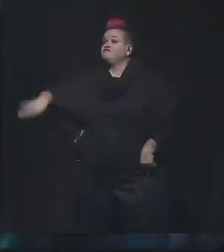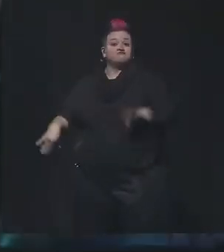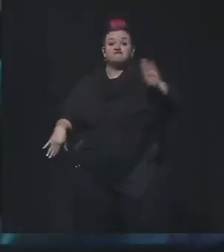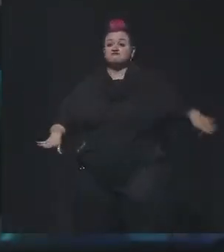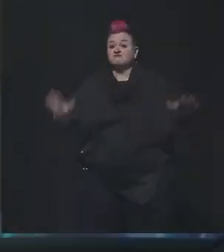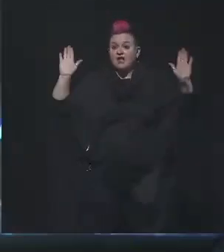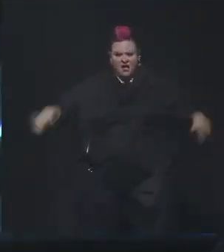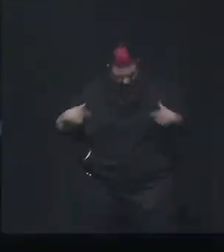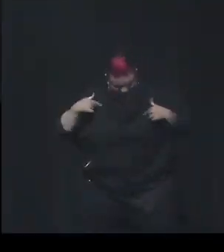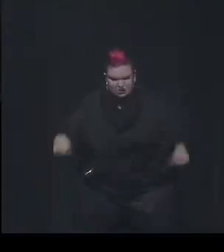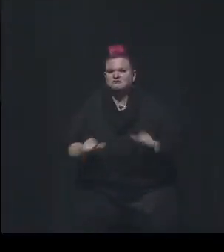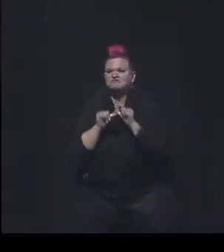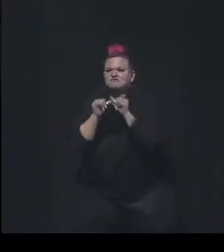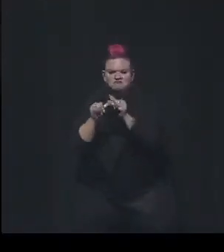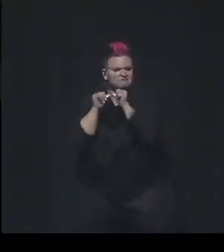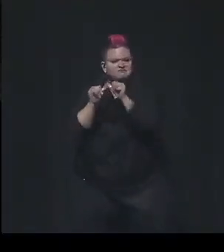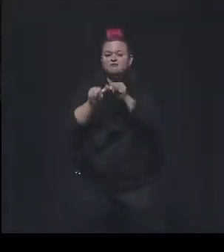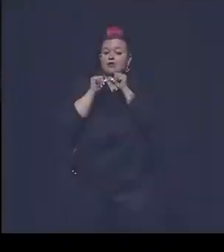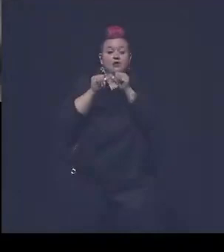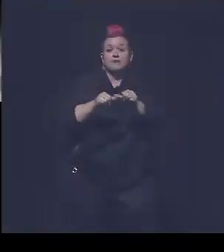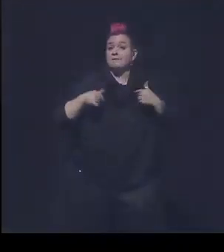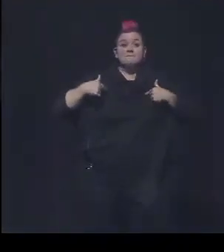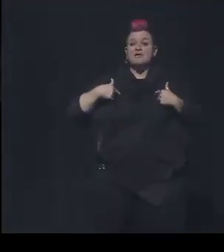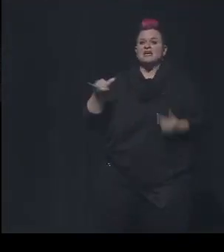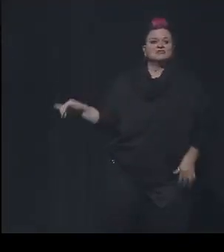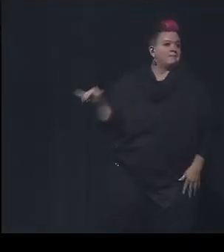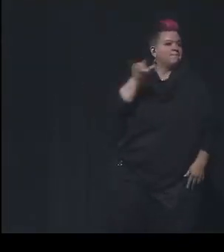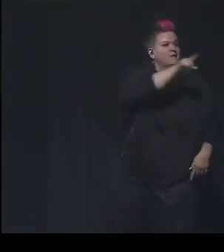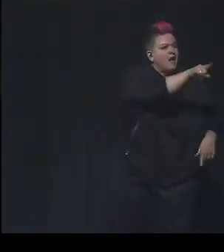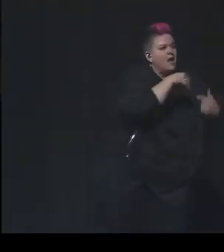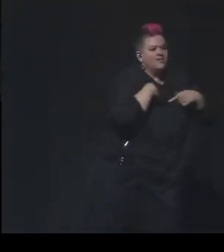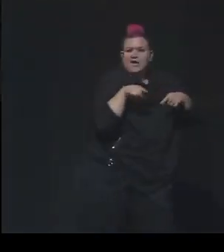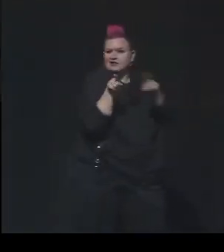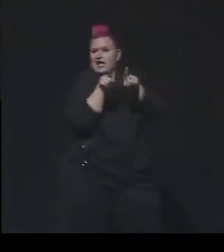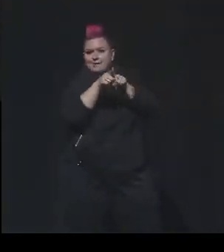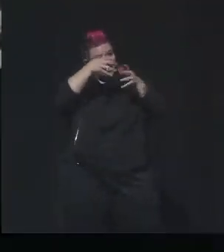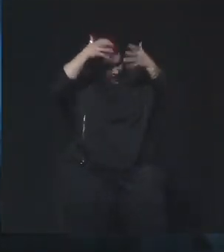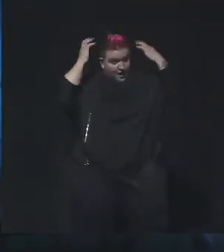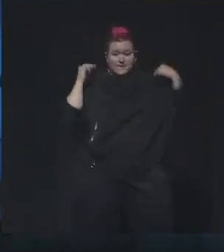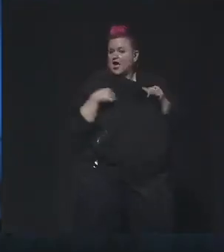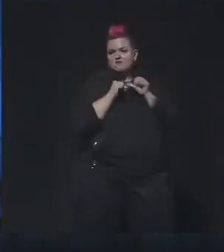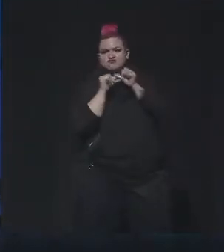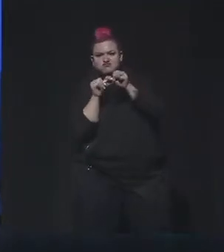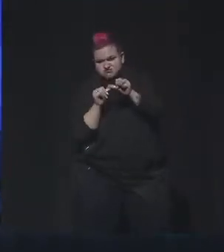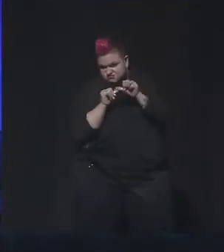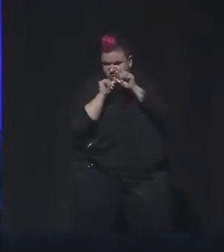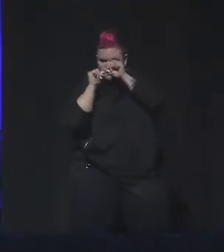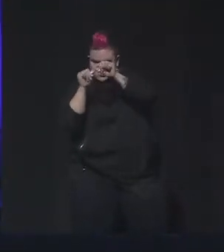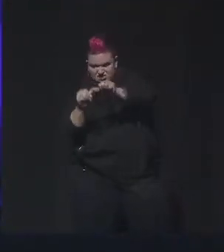and my death arrives. I'm still climbing above with the wings of a dove and the roar of a lion, but I'm still realizing.